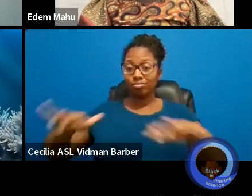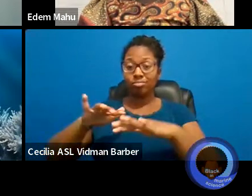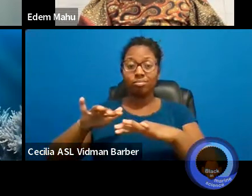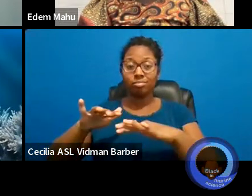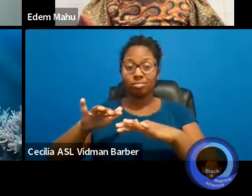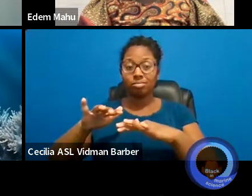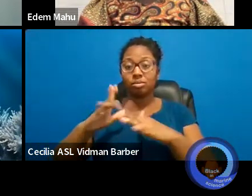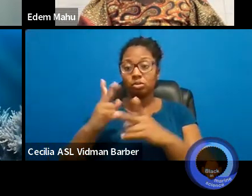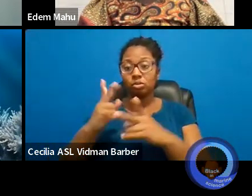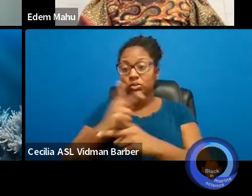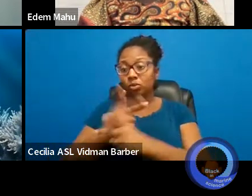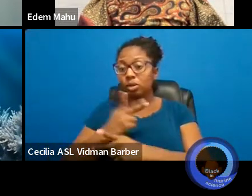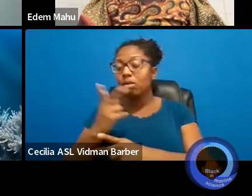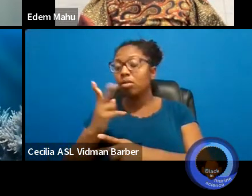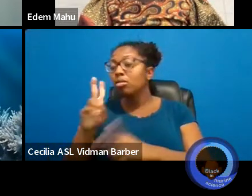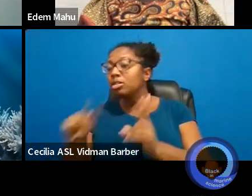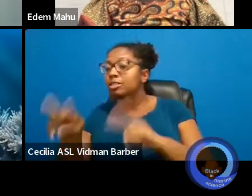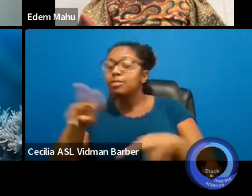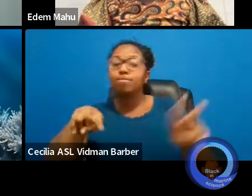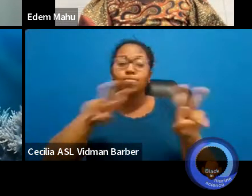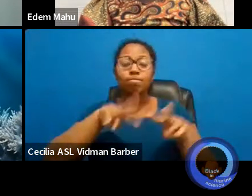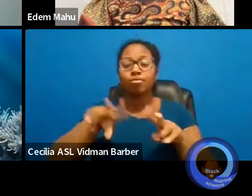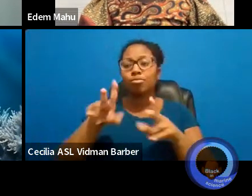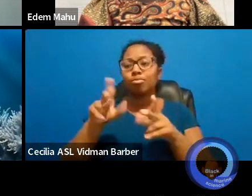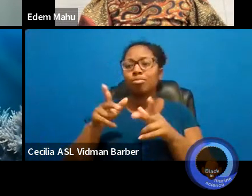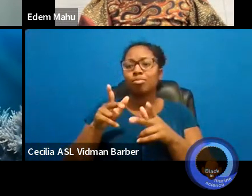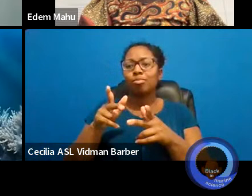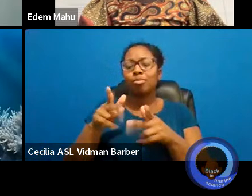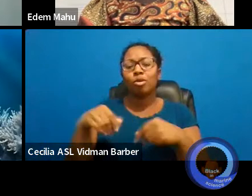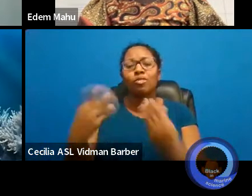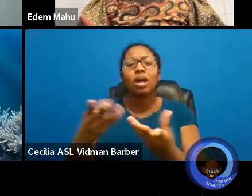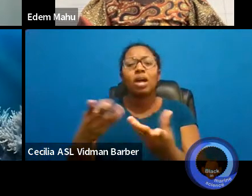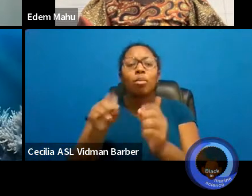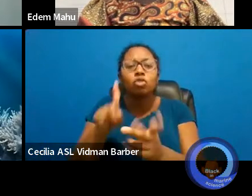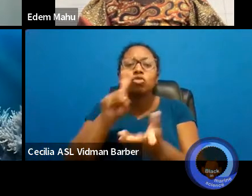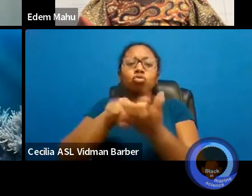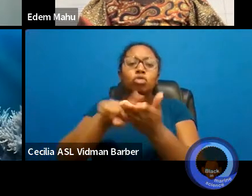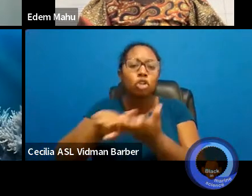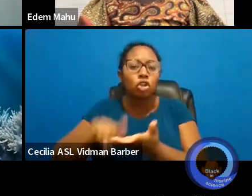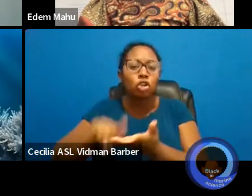coastal ecosystems through research, education, and outreach.